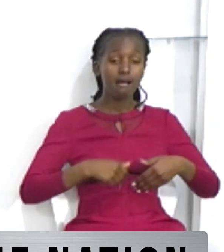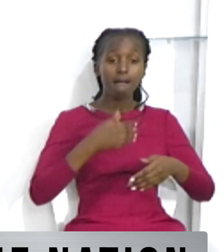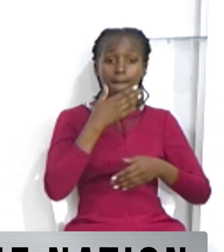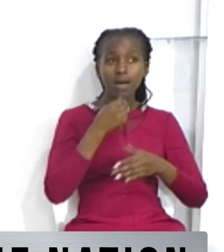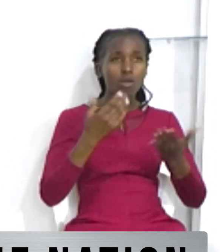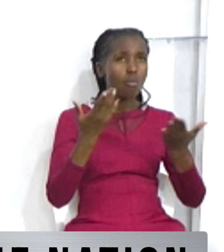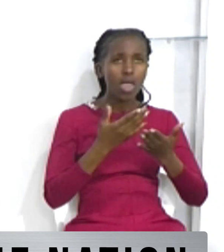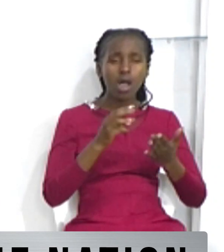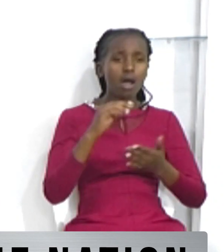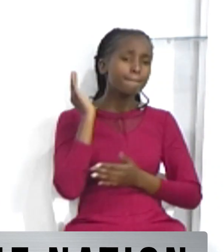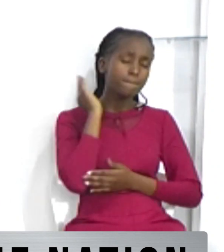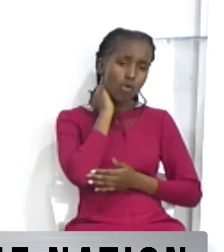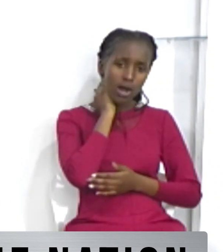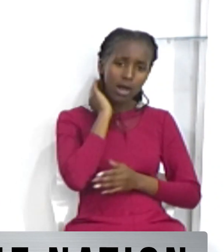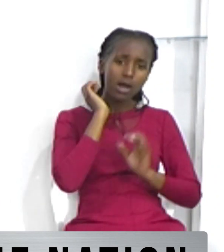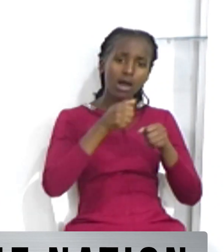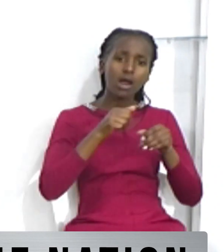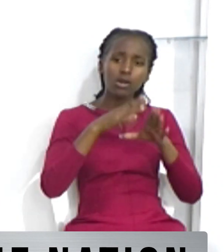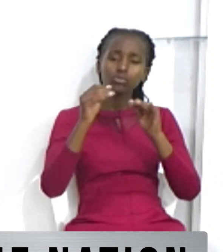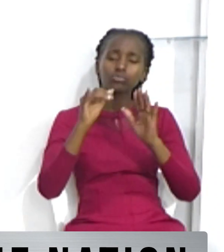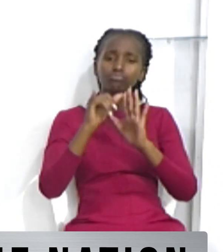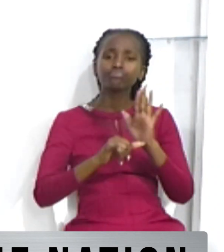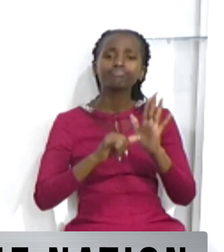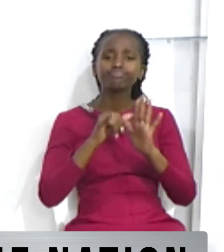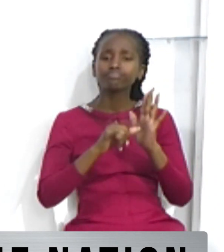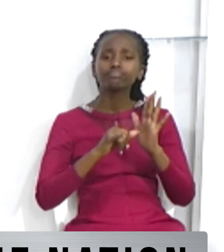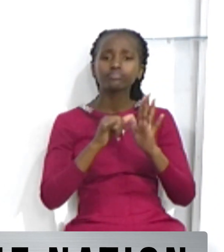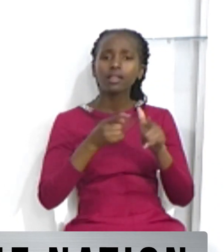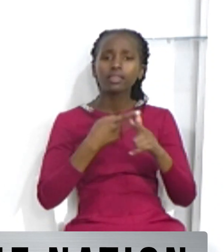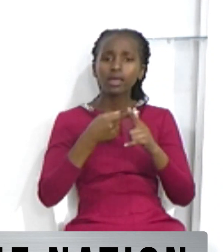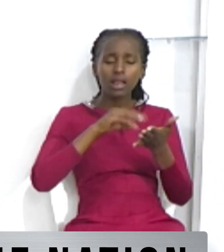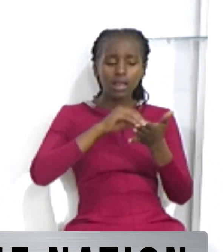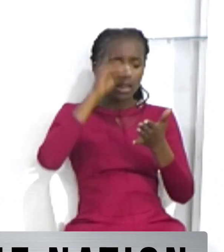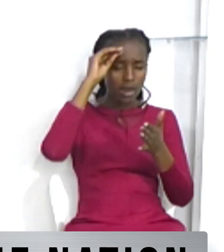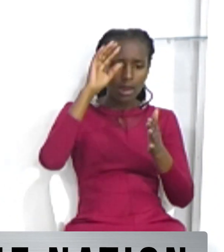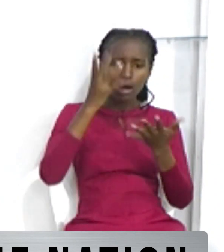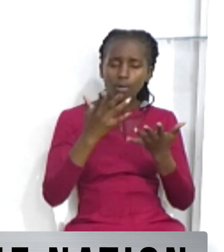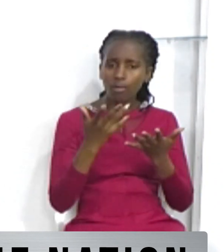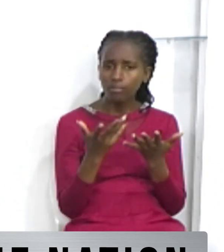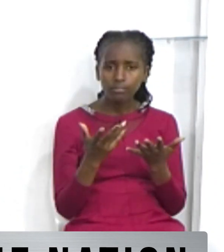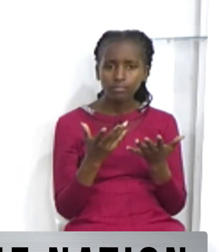in Moranga, can go to YouTube and learn how